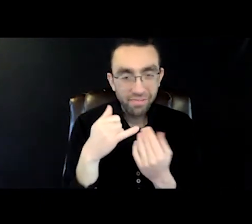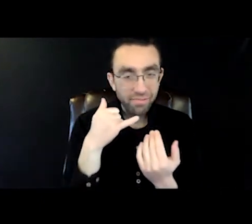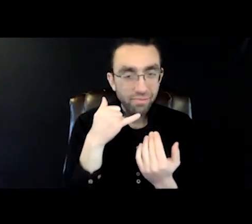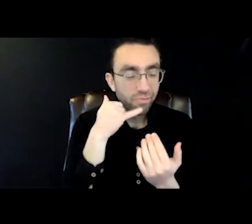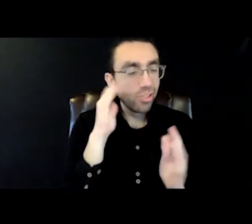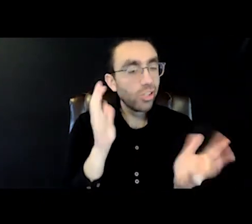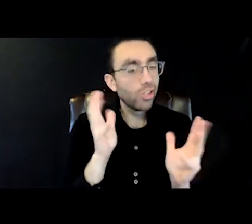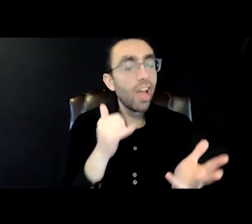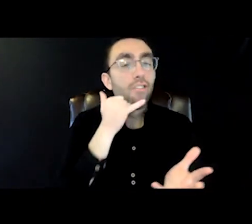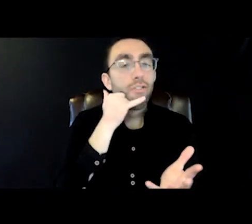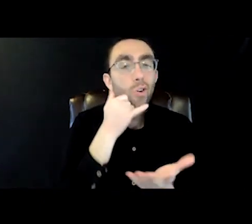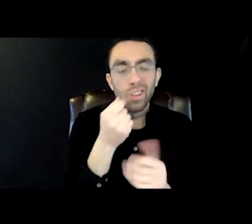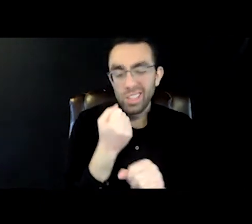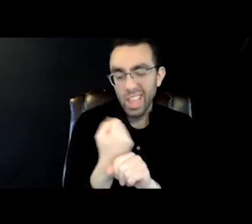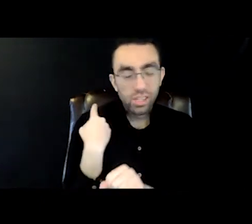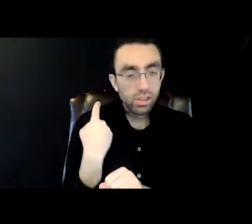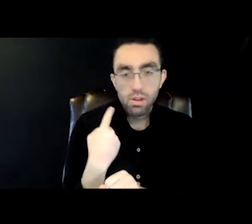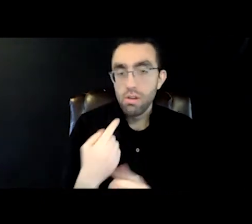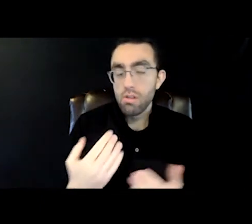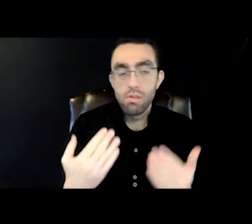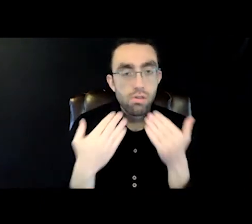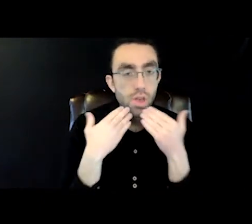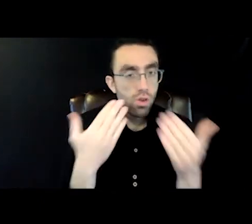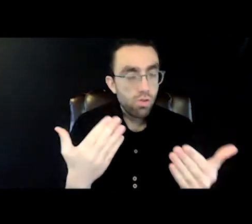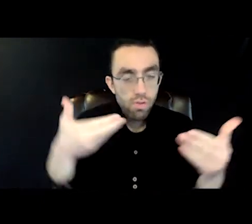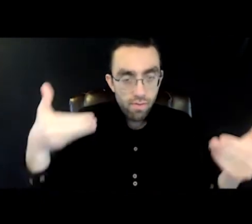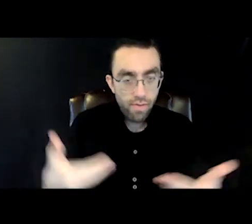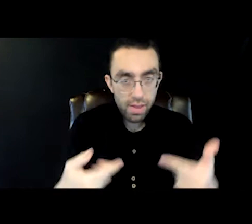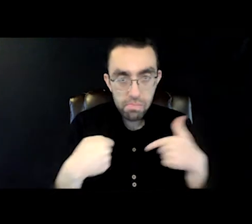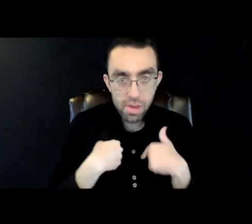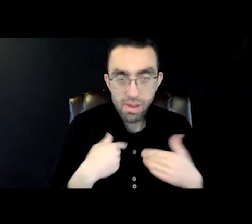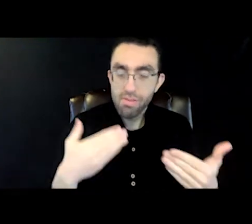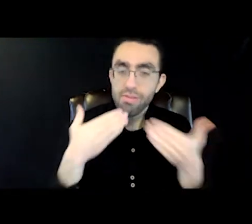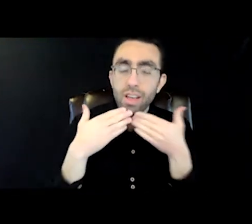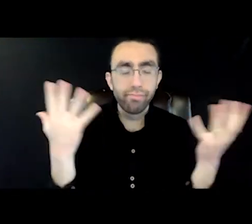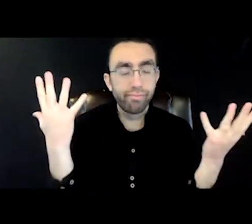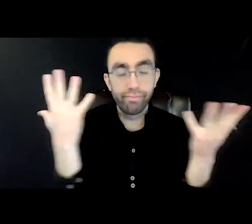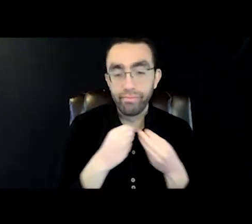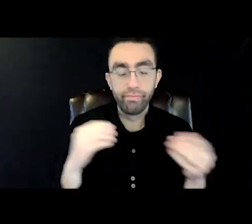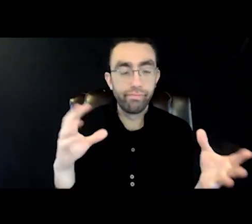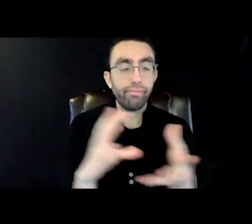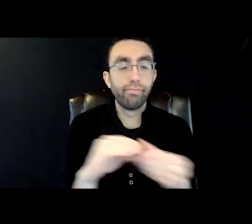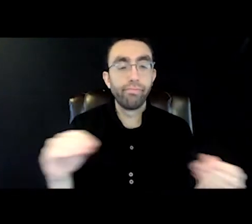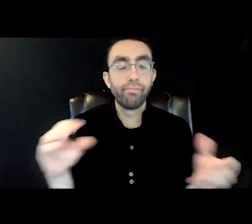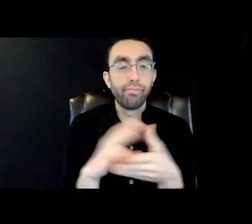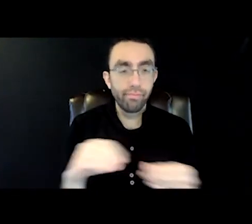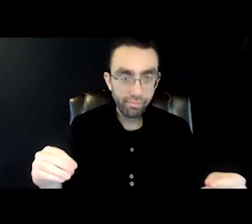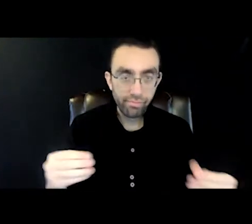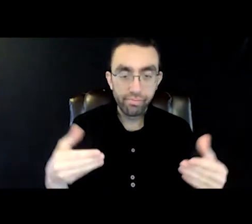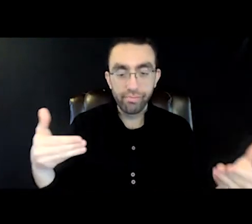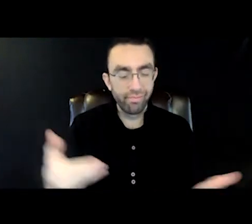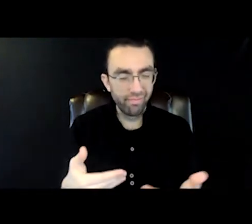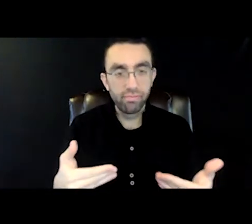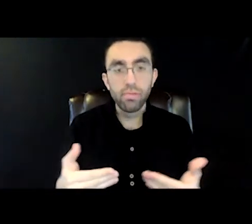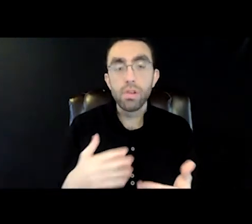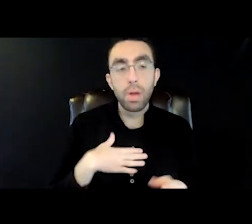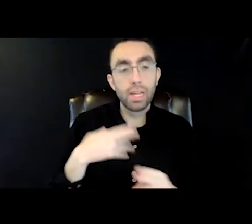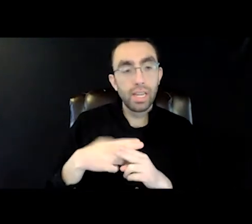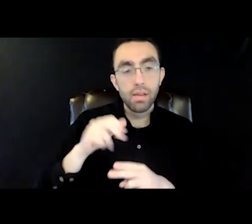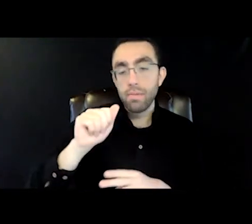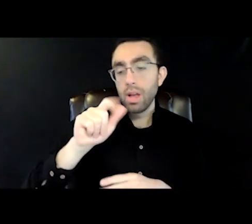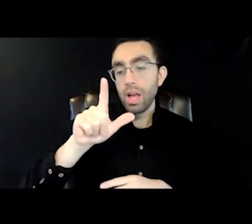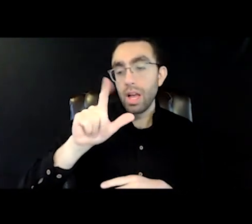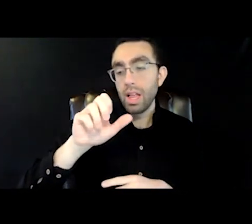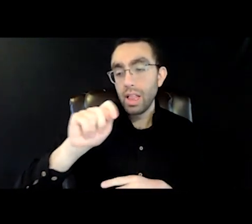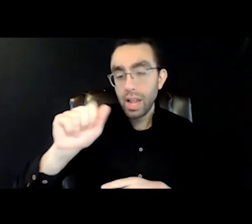you. And thank you guys for having me. Thank you for that beautiful introduction. My name is Aletta Brady. My pronouns